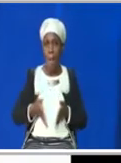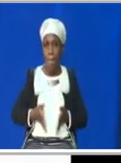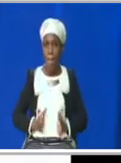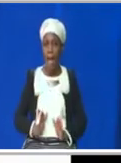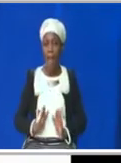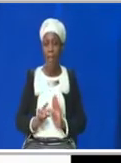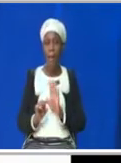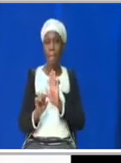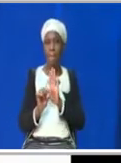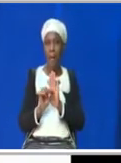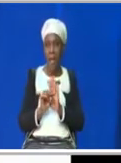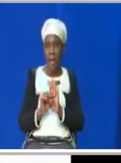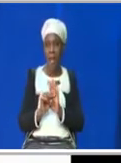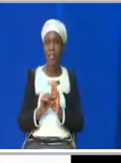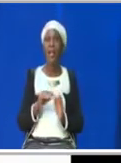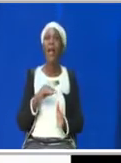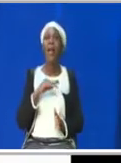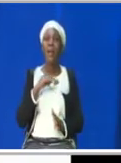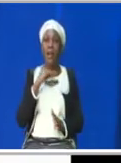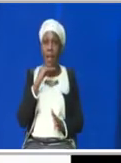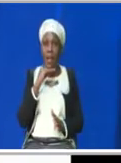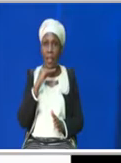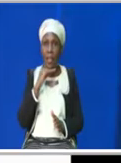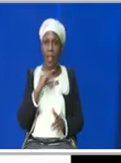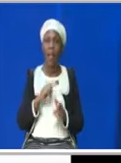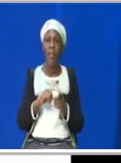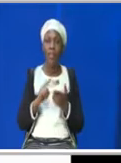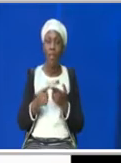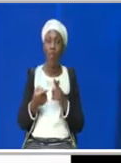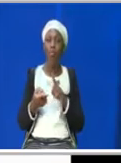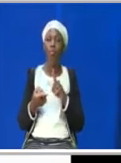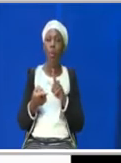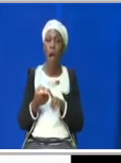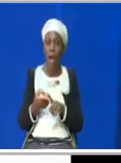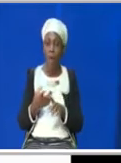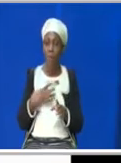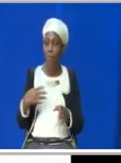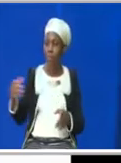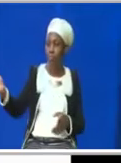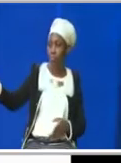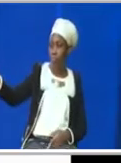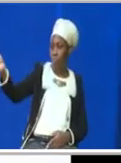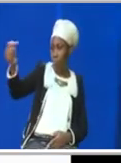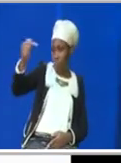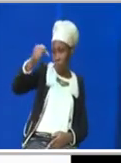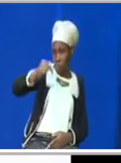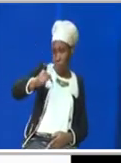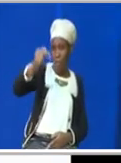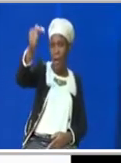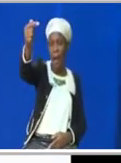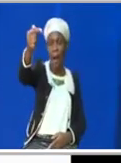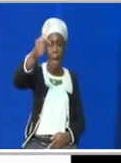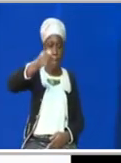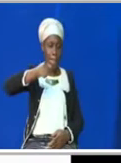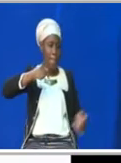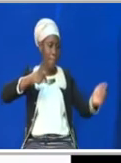death. You add those who are coming in, immigrants, those who are coming into, you subtract